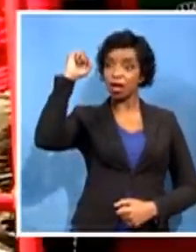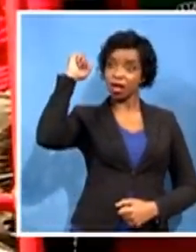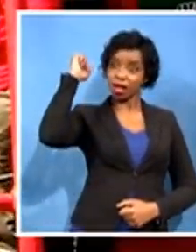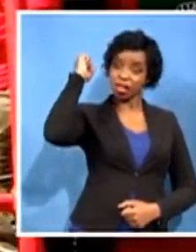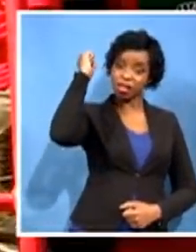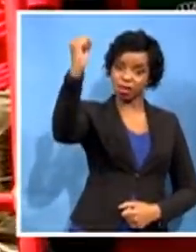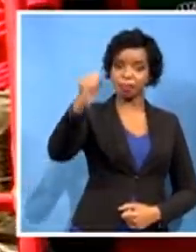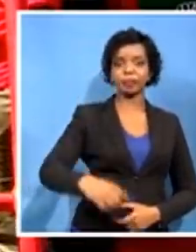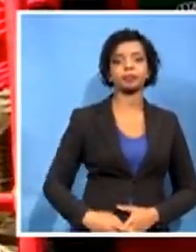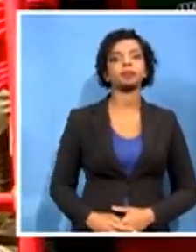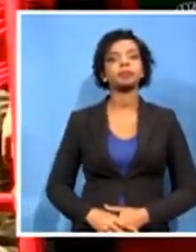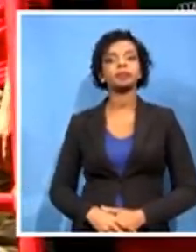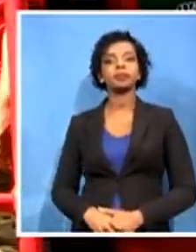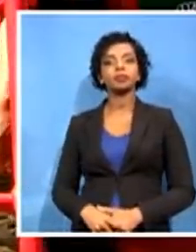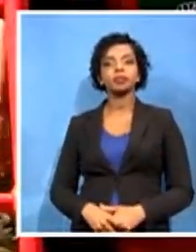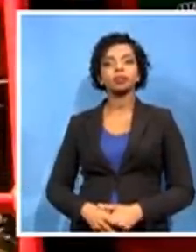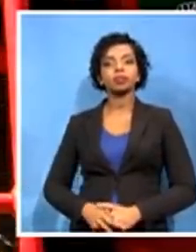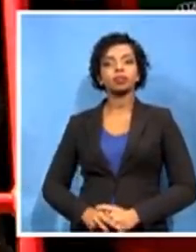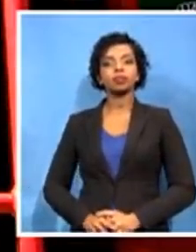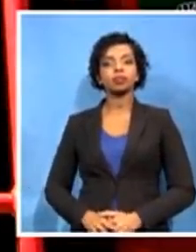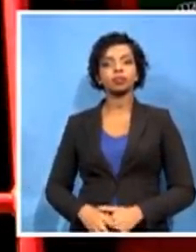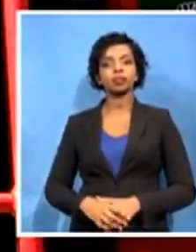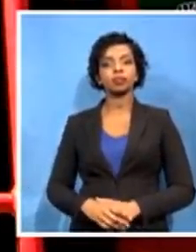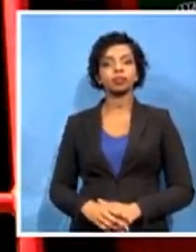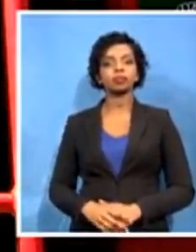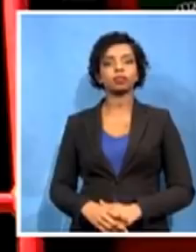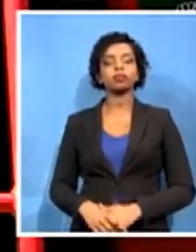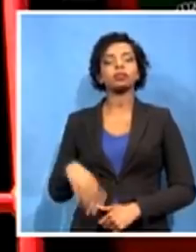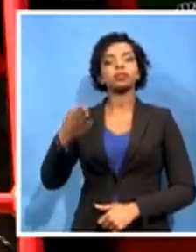We've got Commissar Sengiwe Mkhalipi.